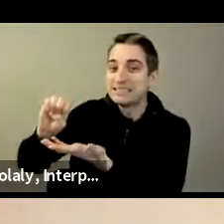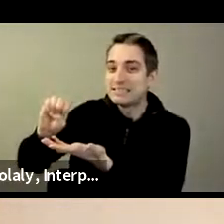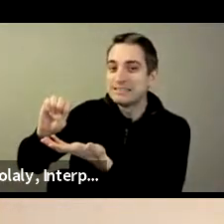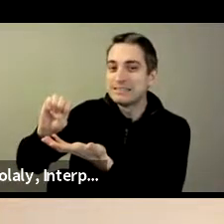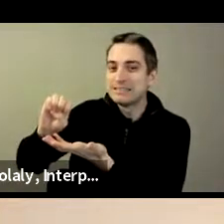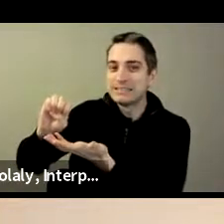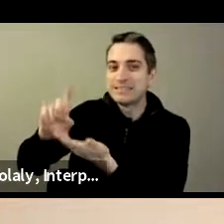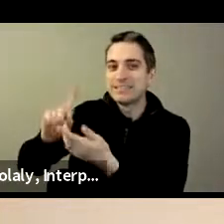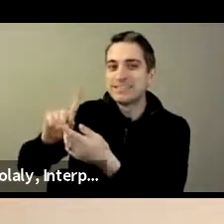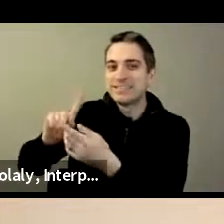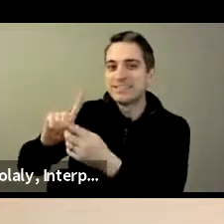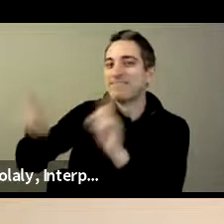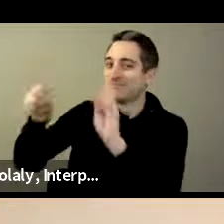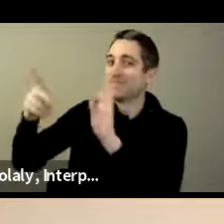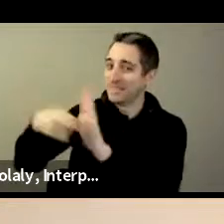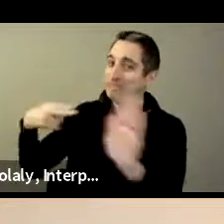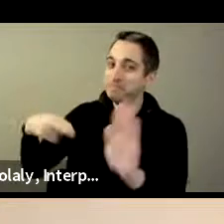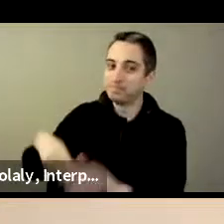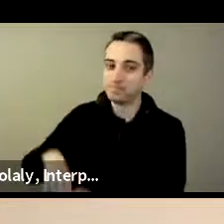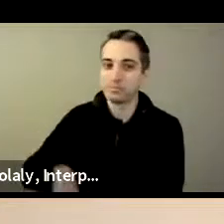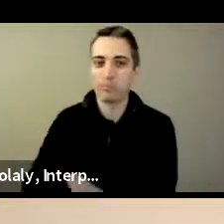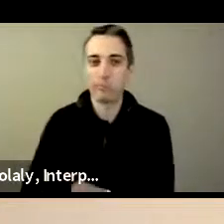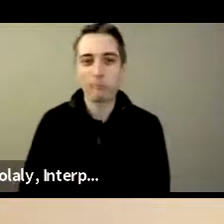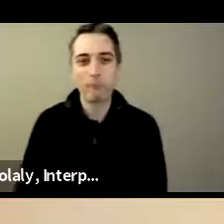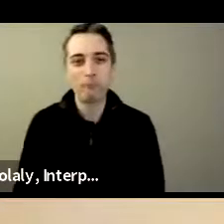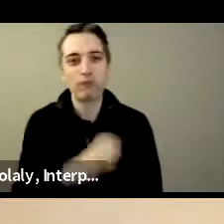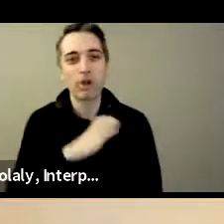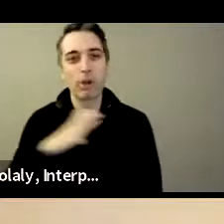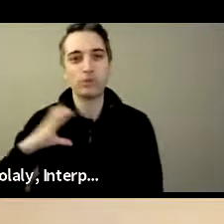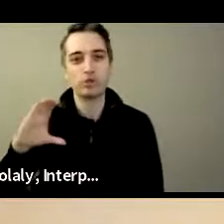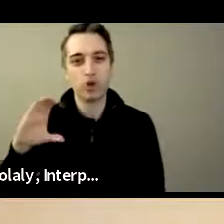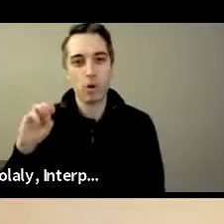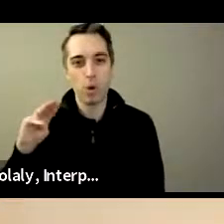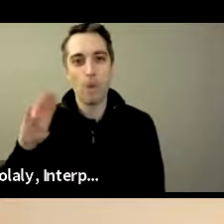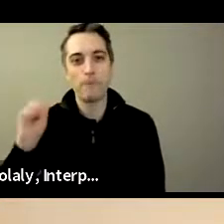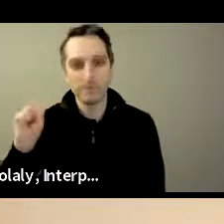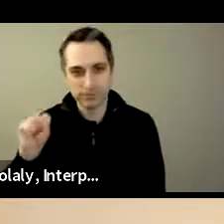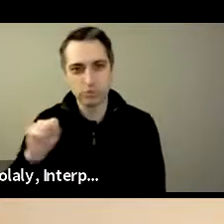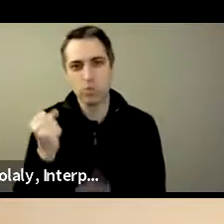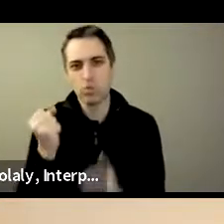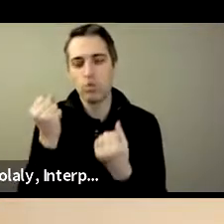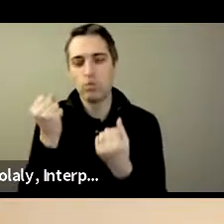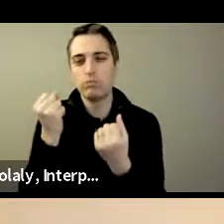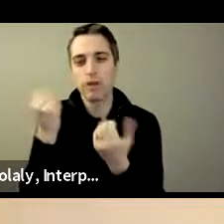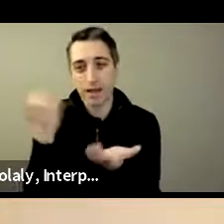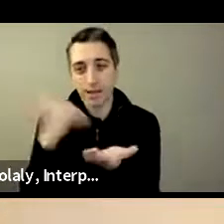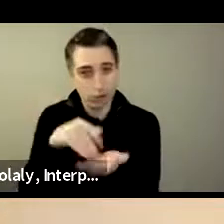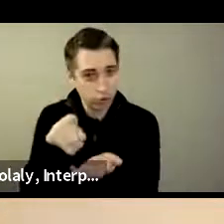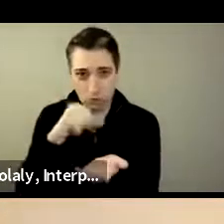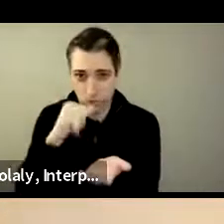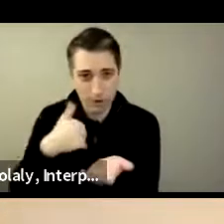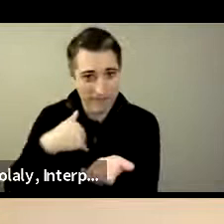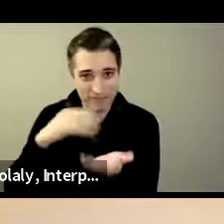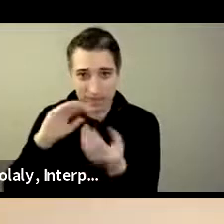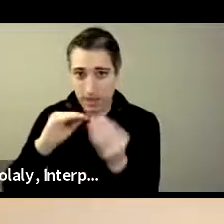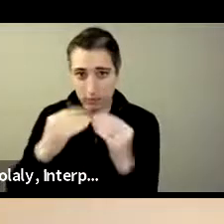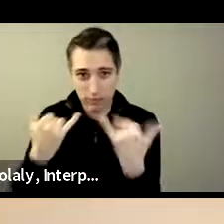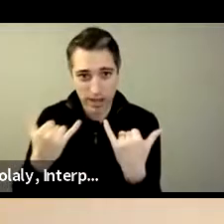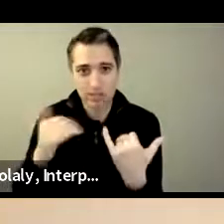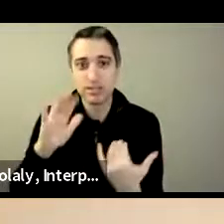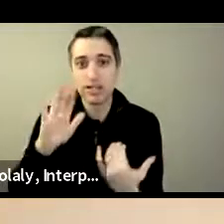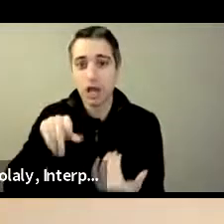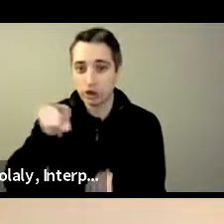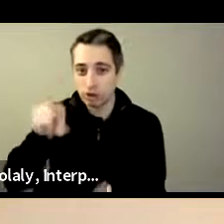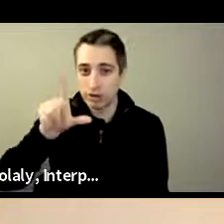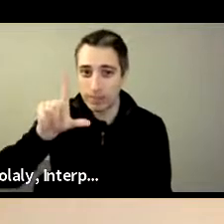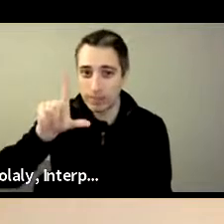in a different light. So again, with respect to the numbers, you don't have those at this point. And again, you're Lebanese